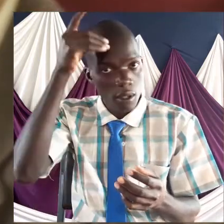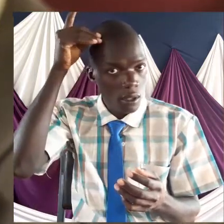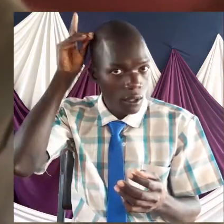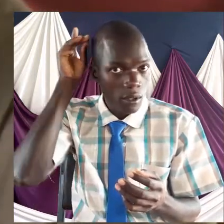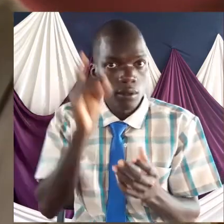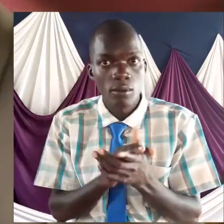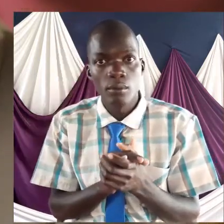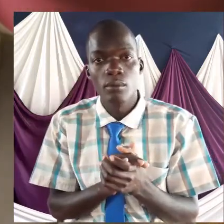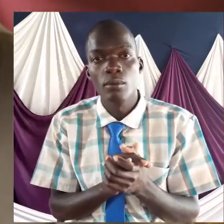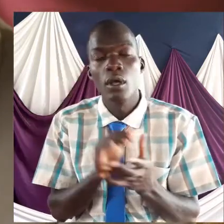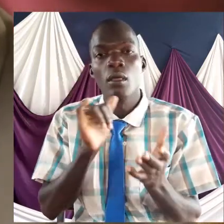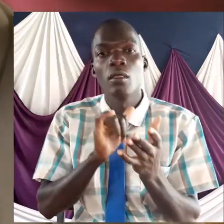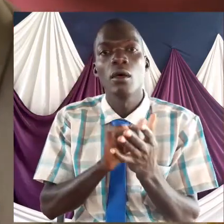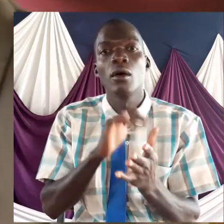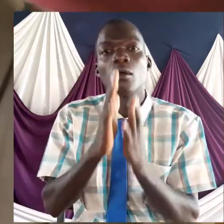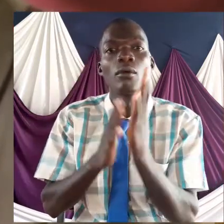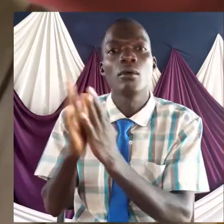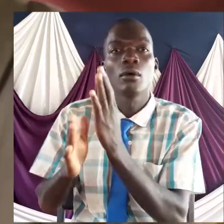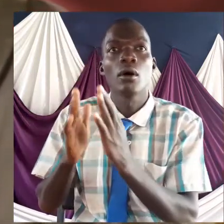after agonizing over the fate of his